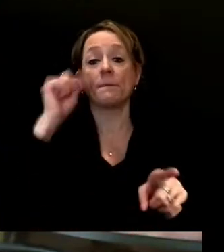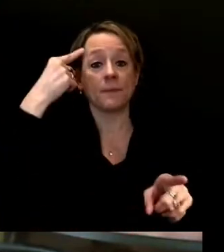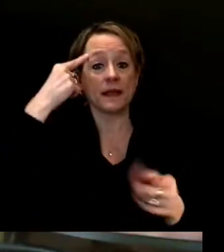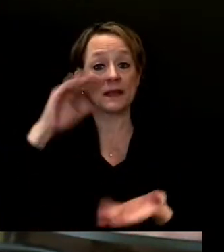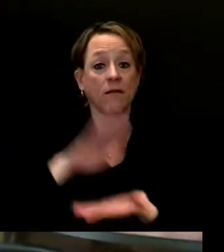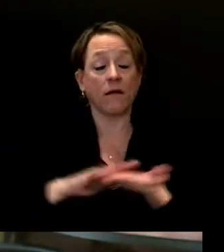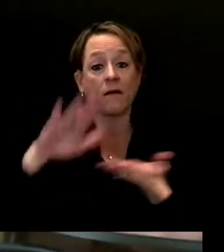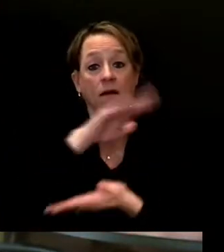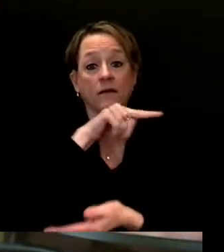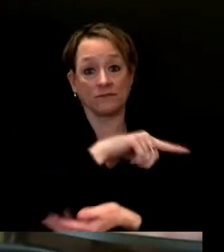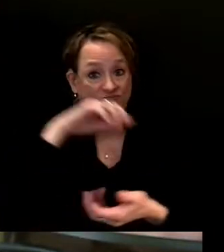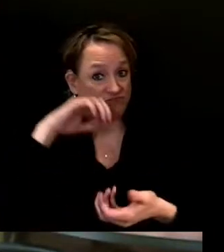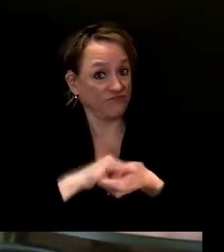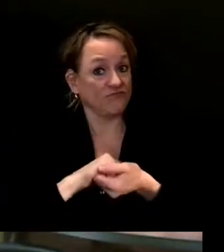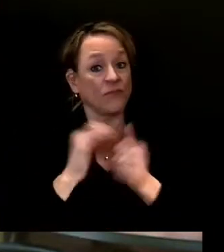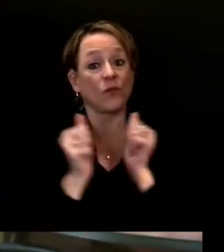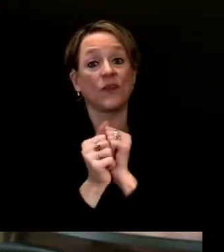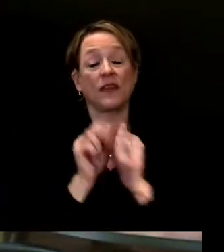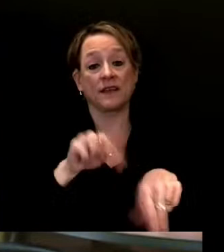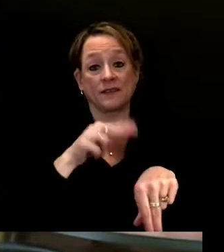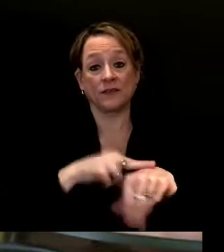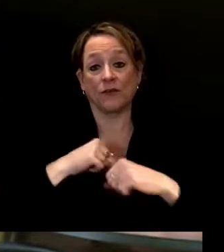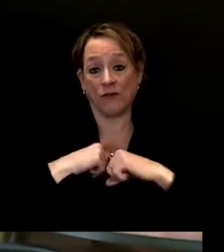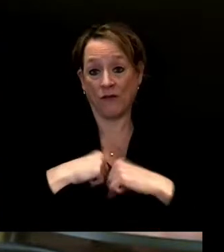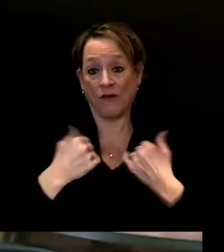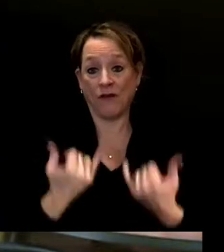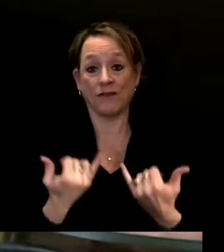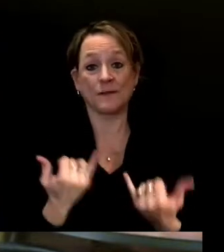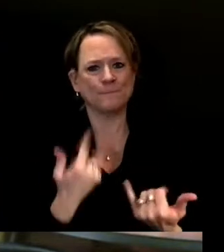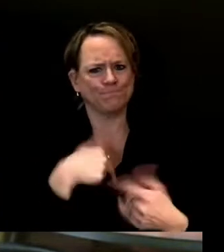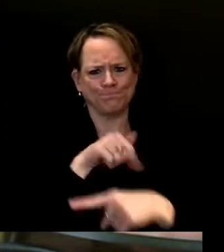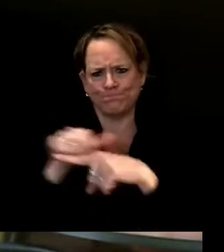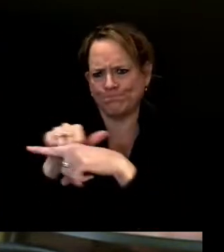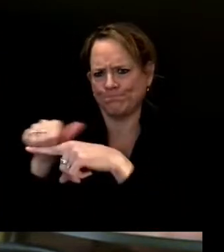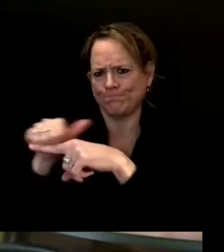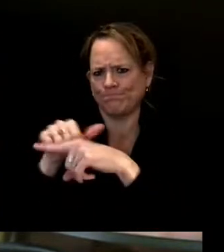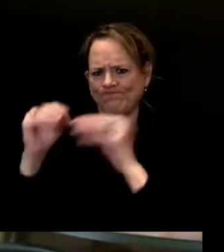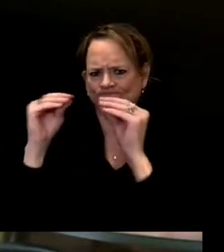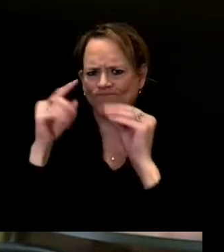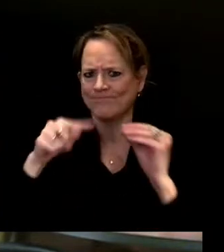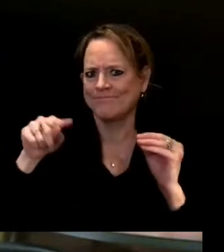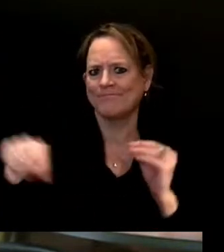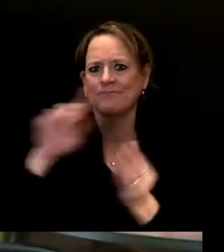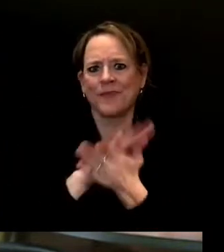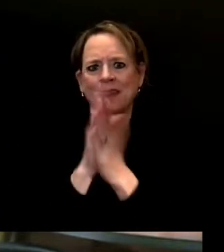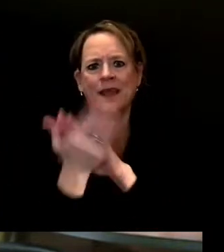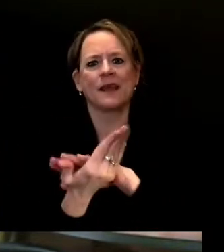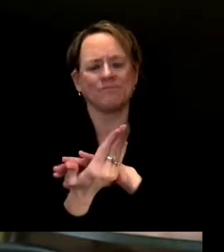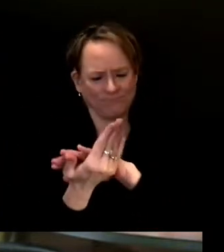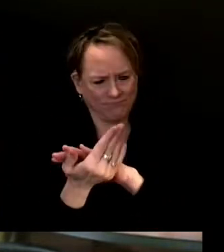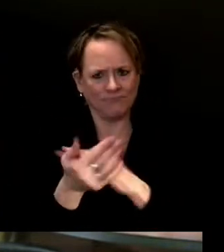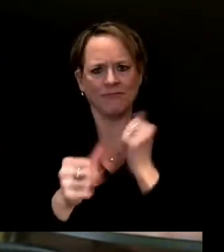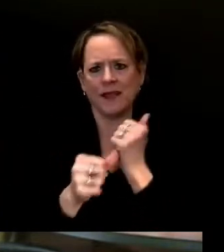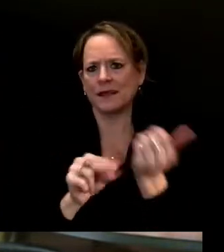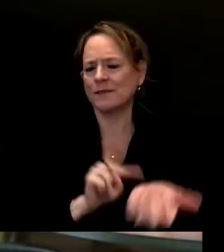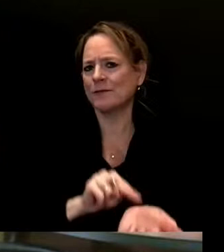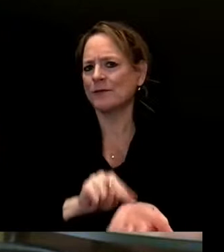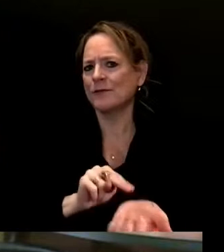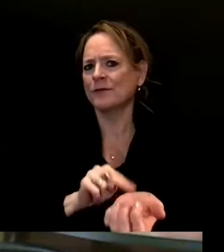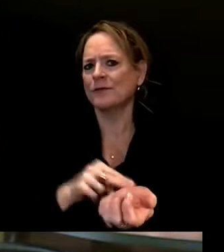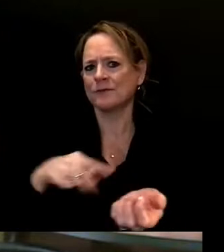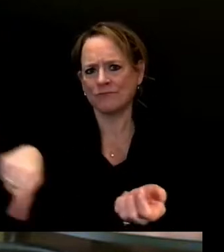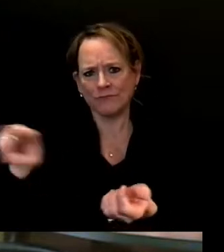as certified nursing assistants in order to support staffing needs in our healthcare facilities. Partnerships like this have